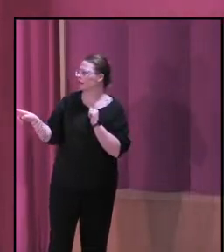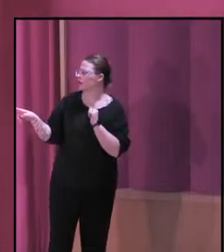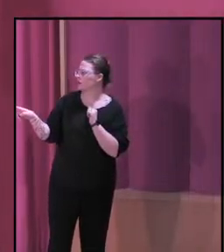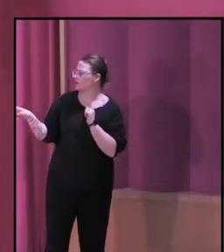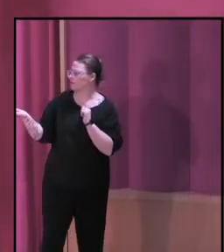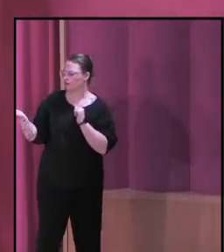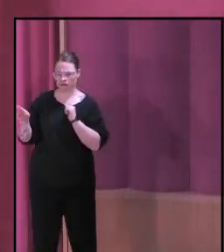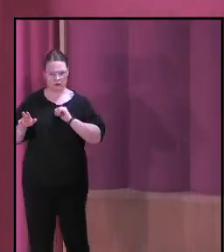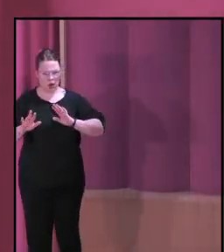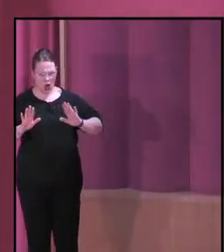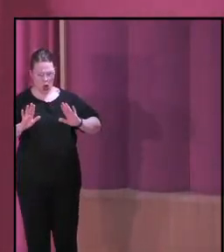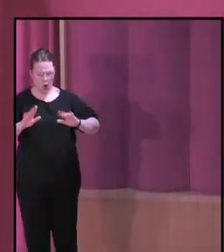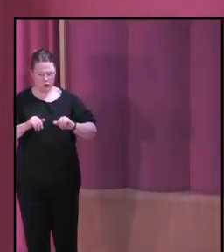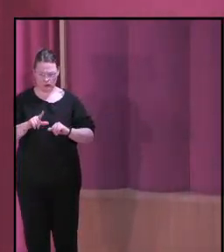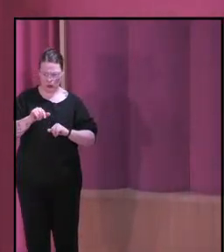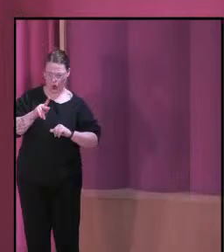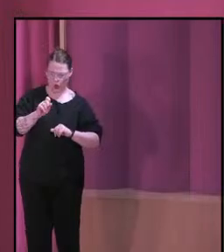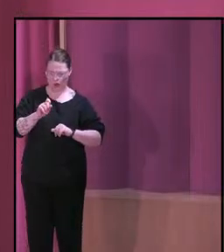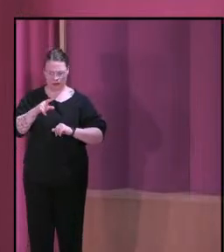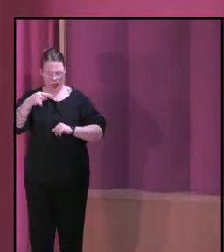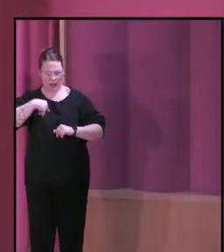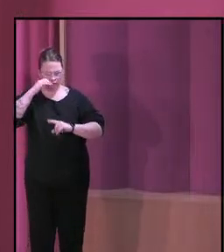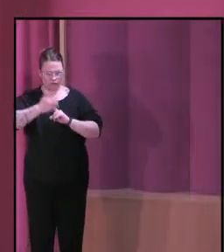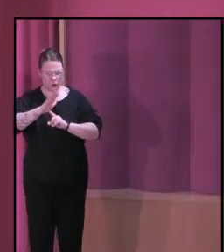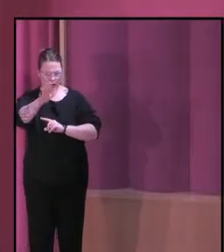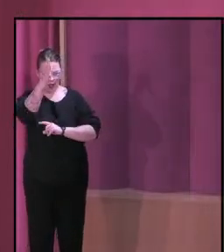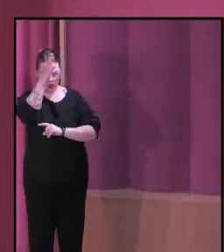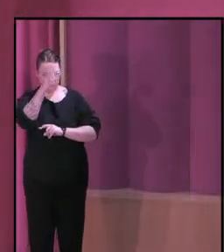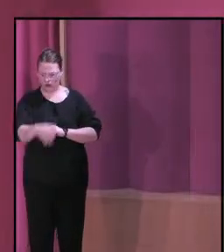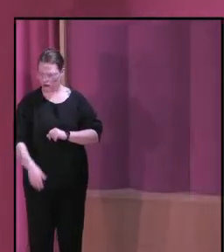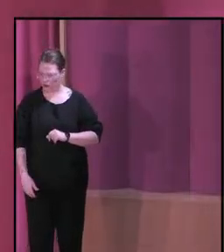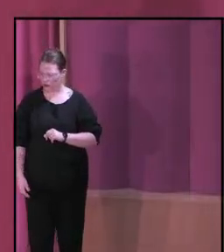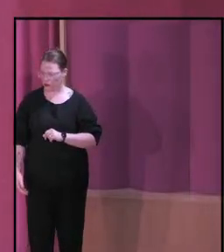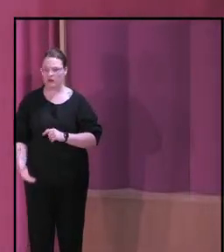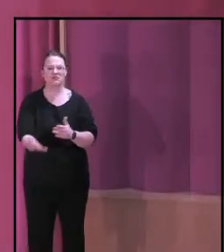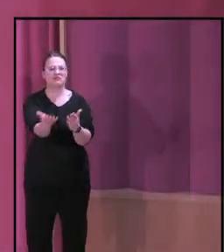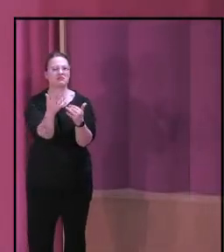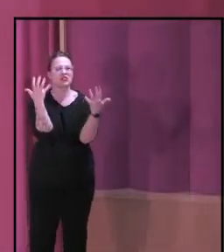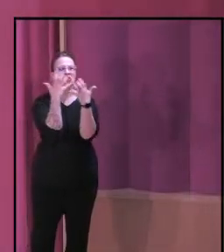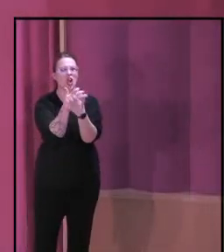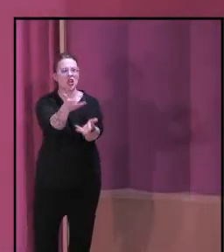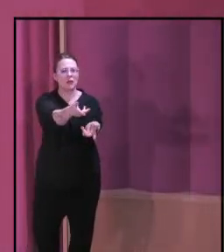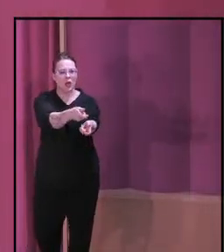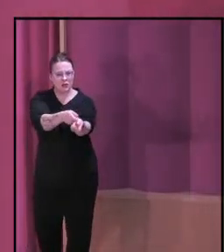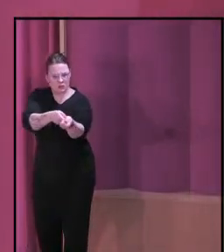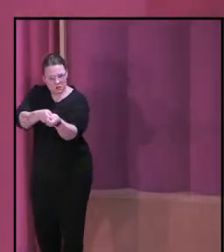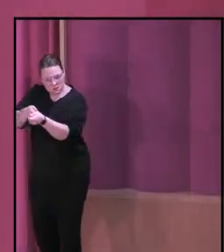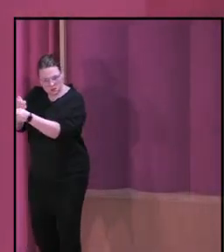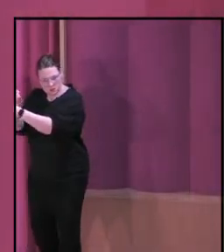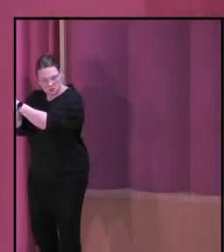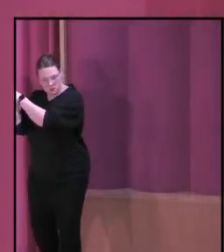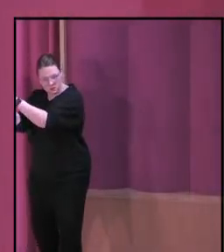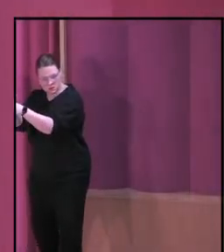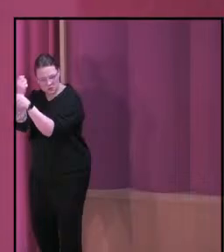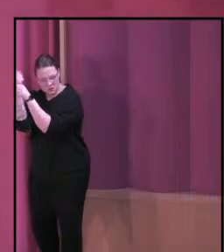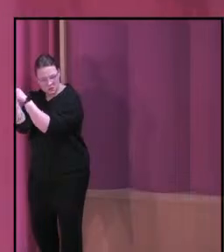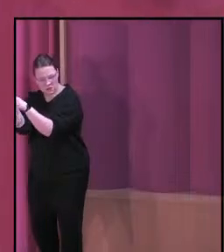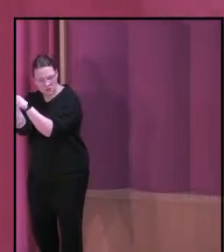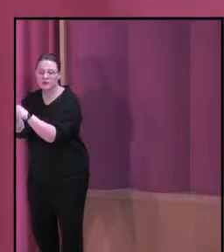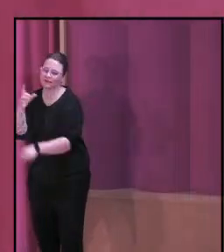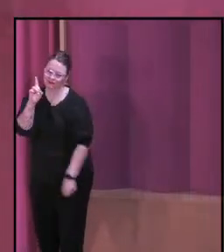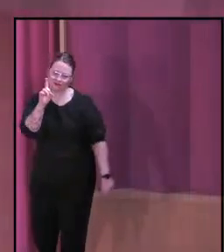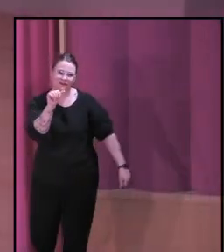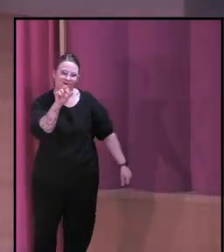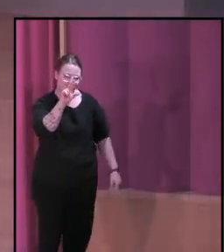Luke, I am your father. Give in to the dark side and clean your room. It's Darth